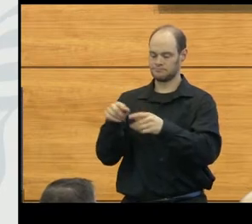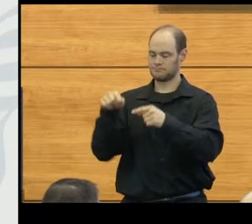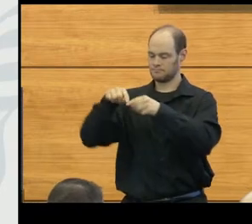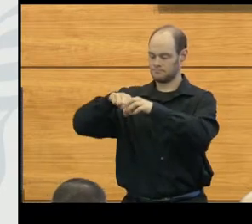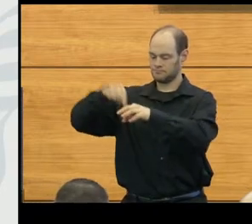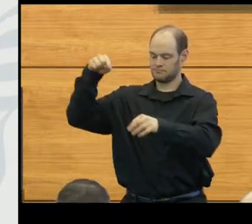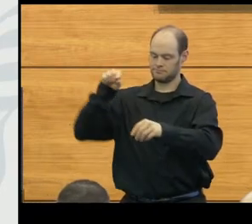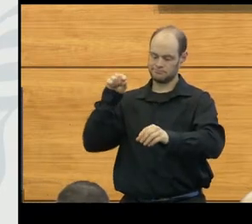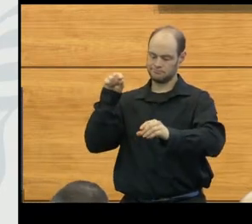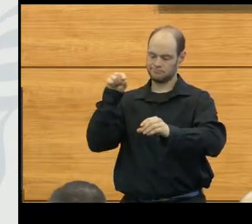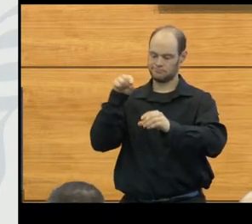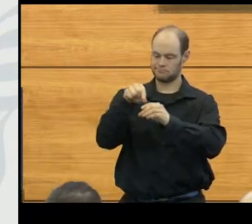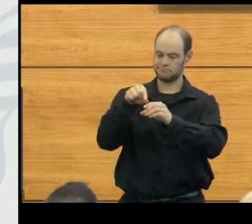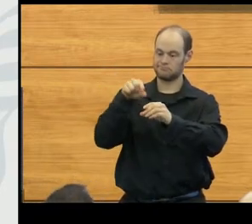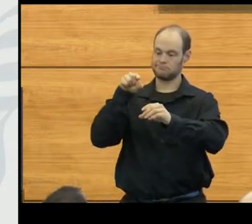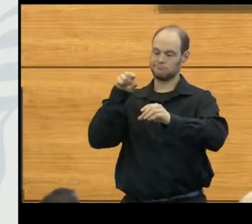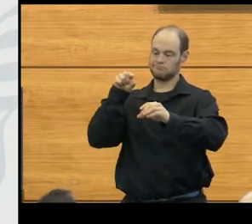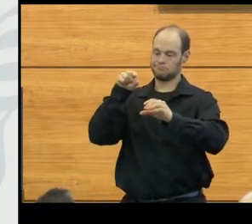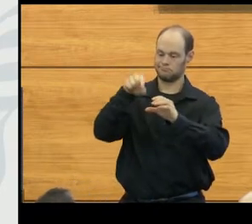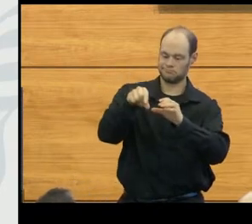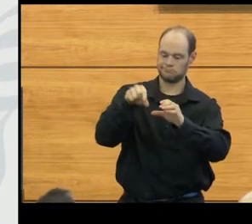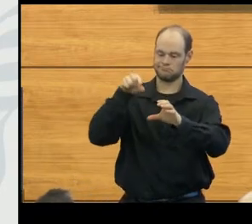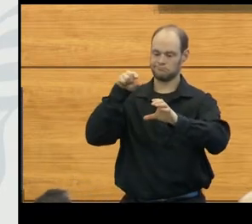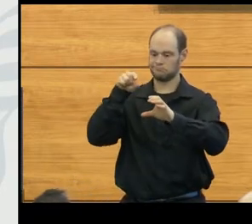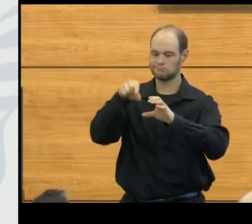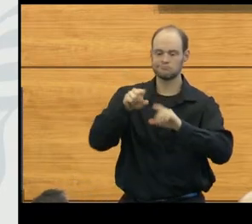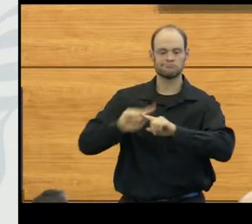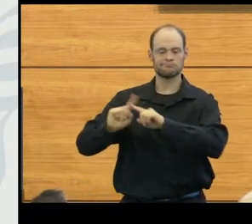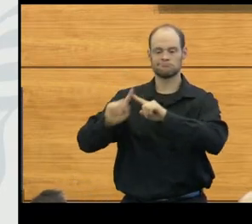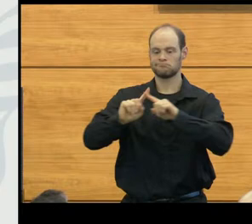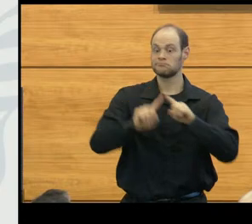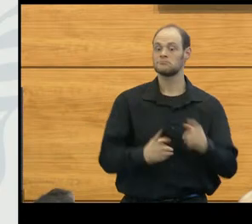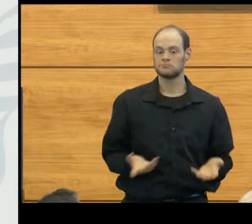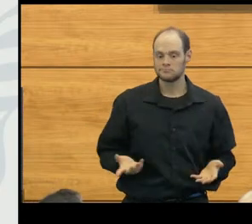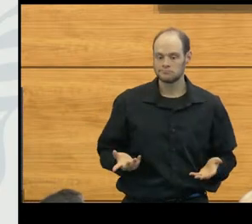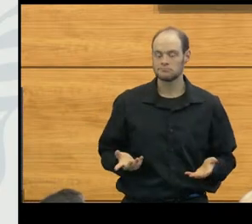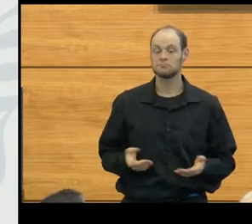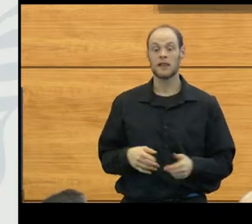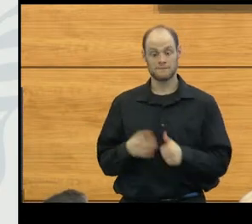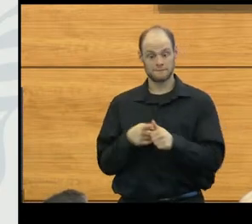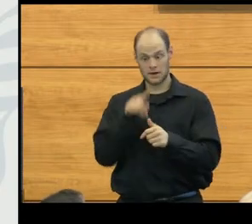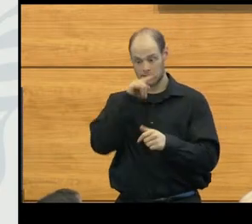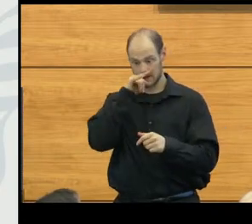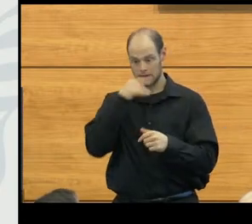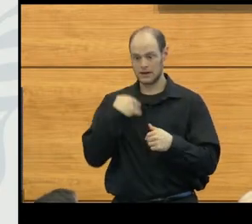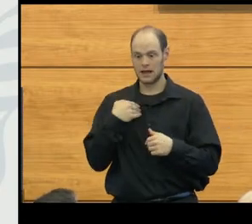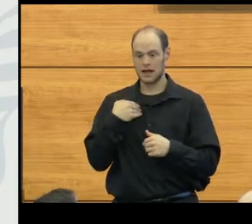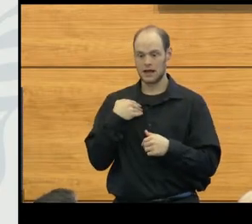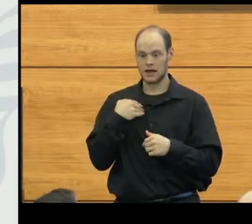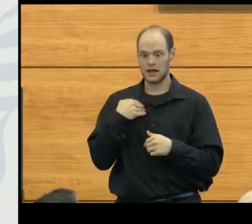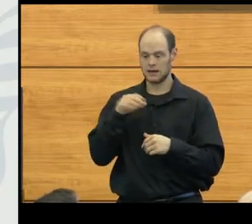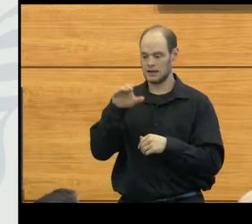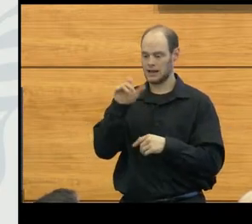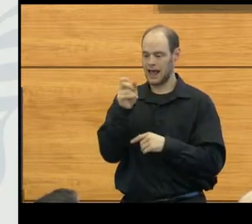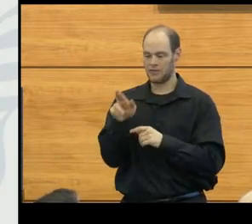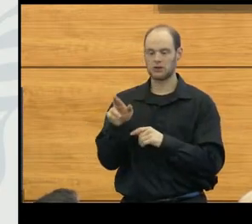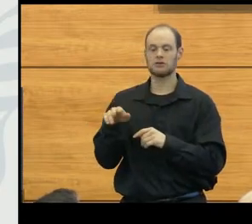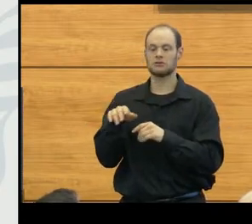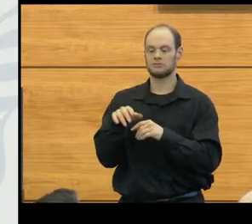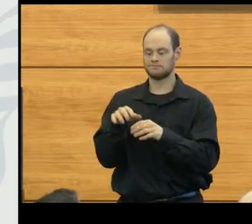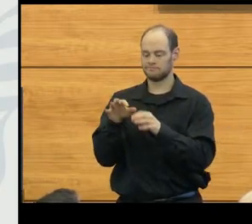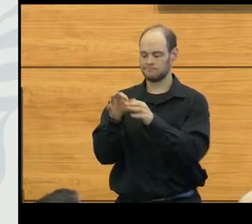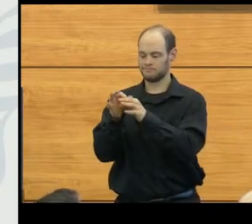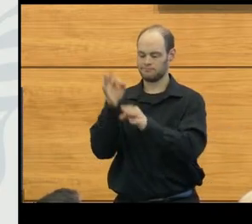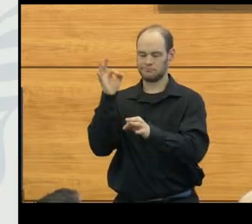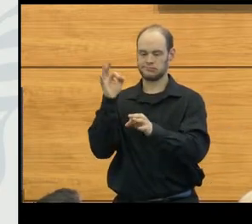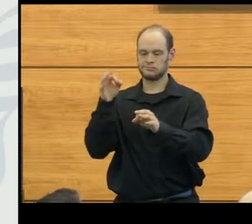variety of children, but had problems. In fact, the first child that had a ball valve catheter system